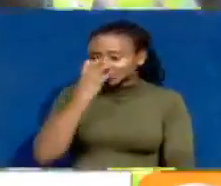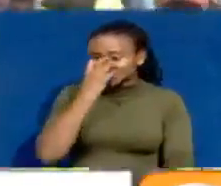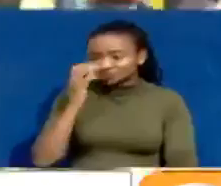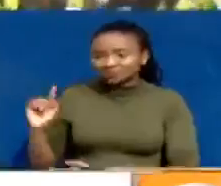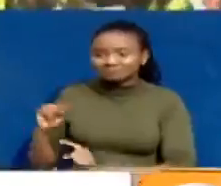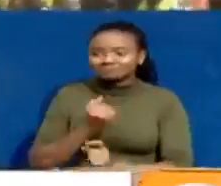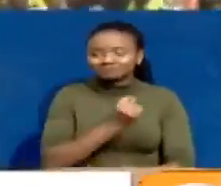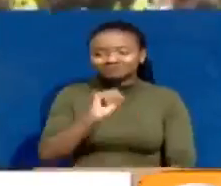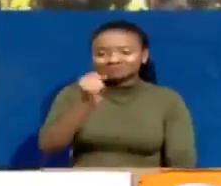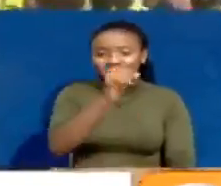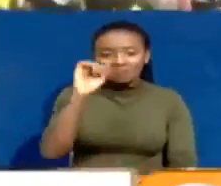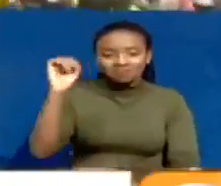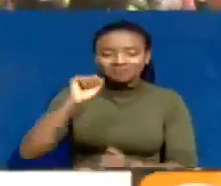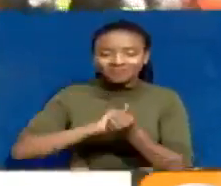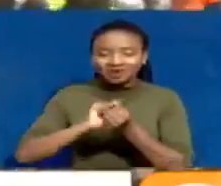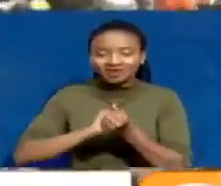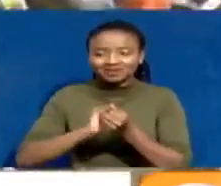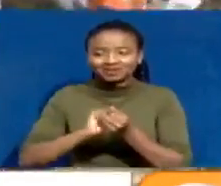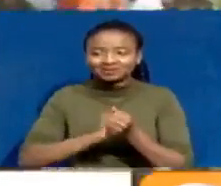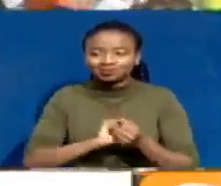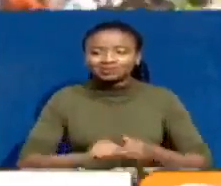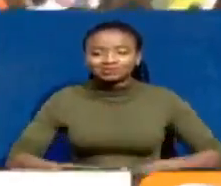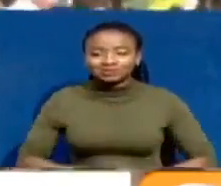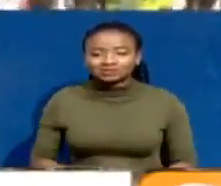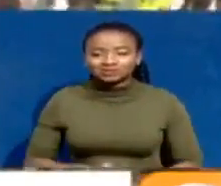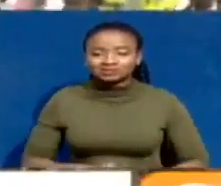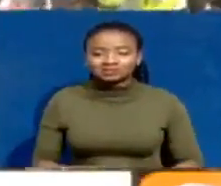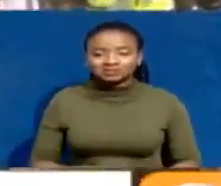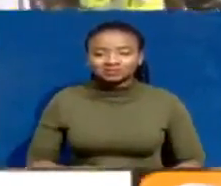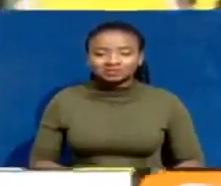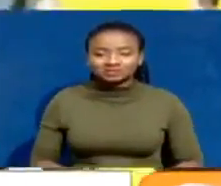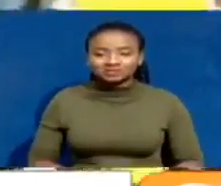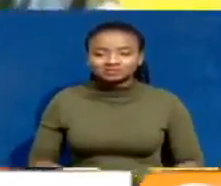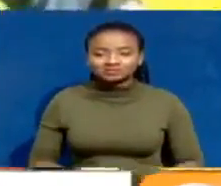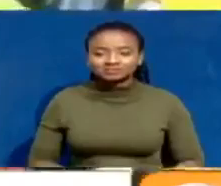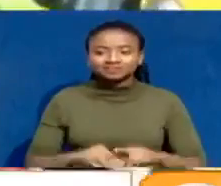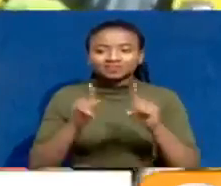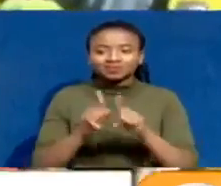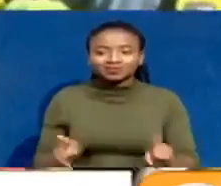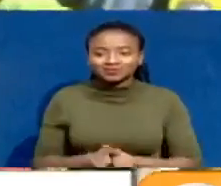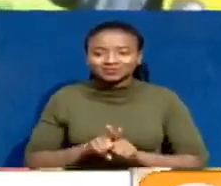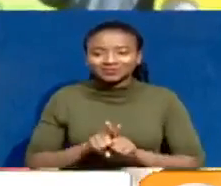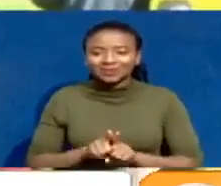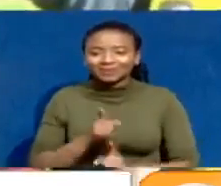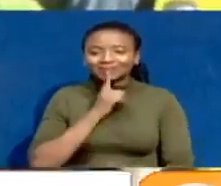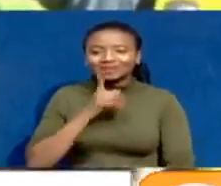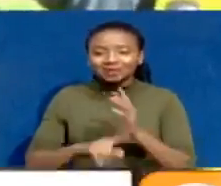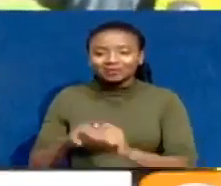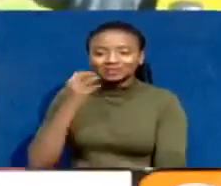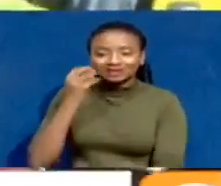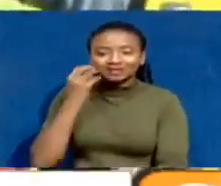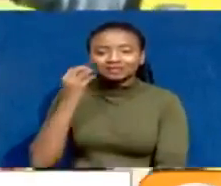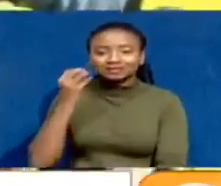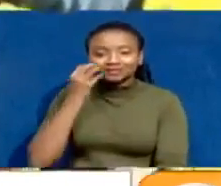on Friday. Led by Kakamega Senator Claire Fos Malala, they accused Interior Cabinet Secretary Dr.